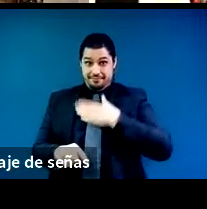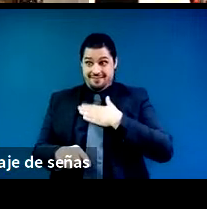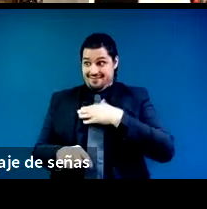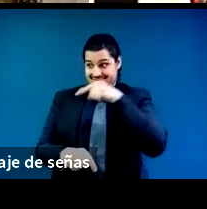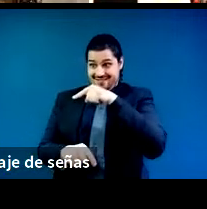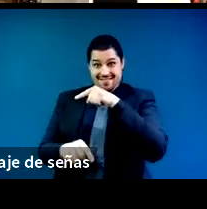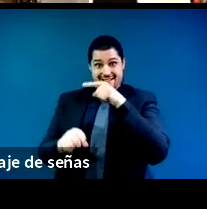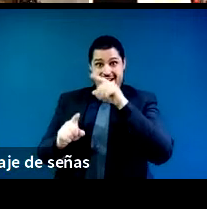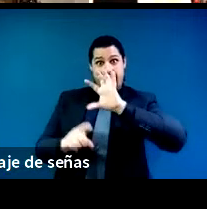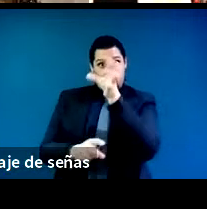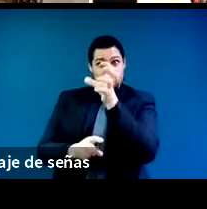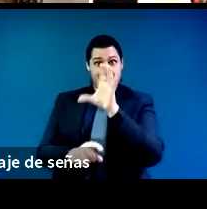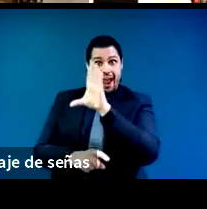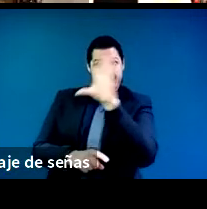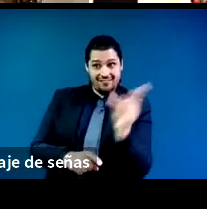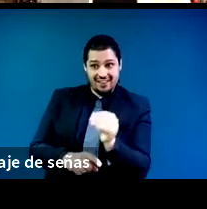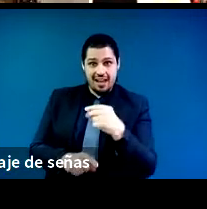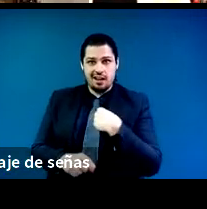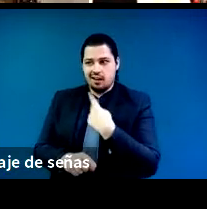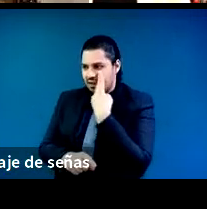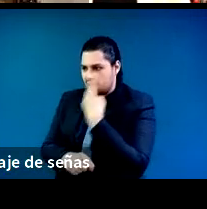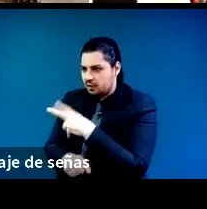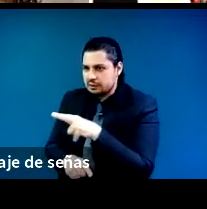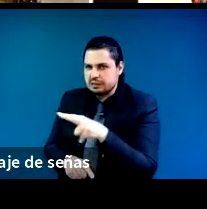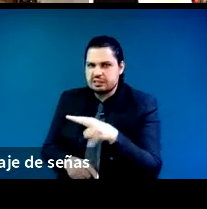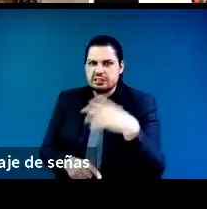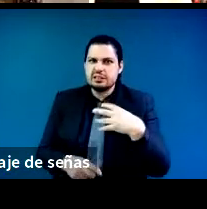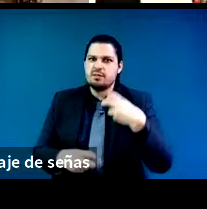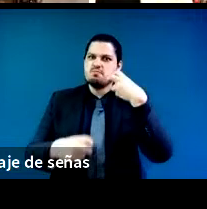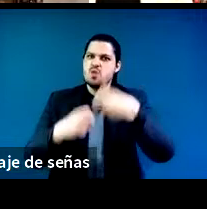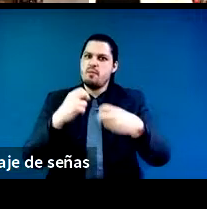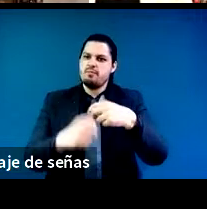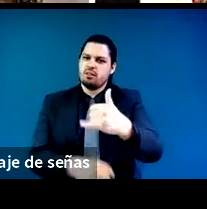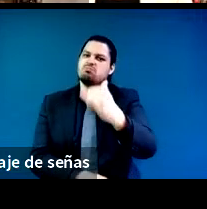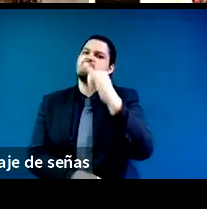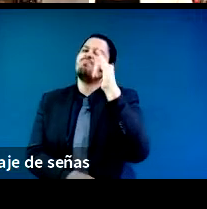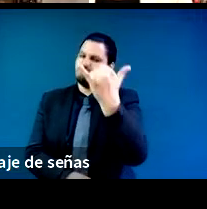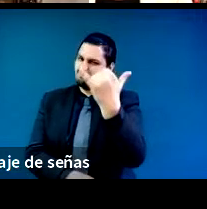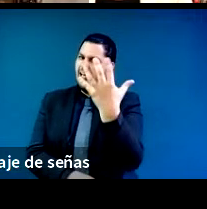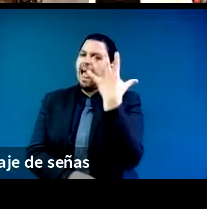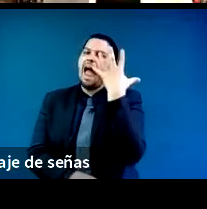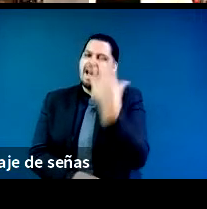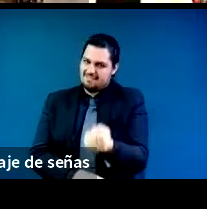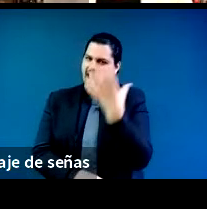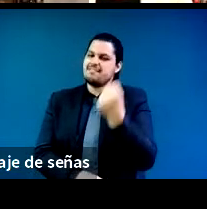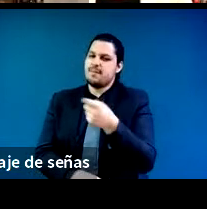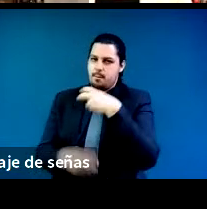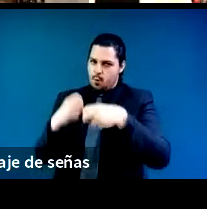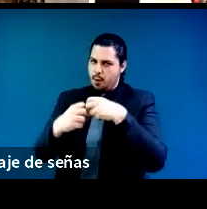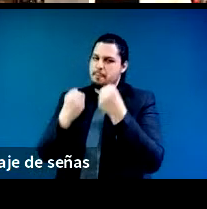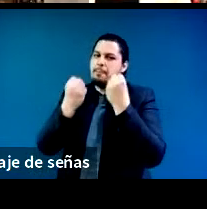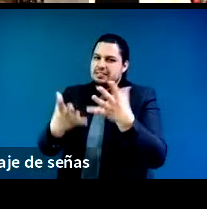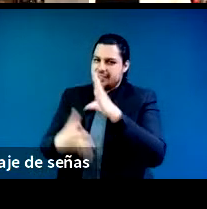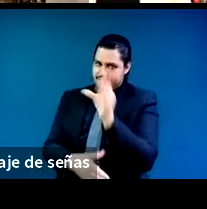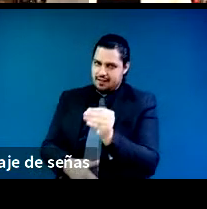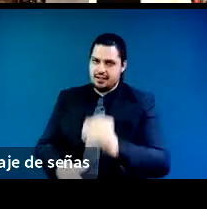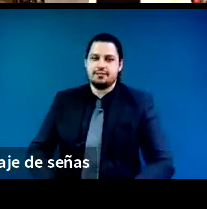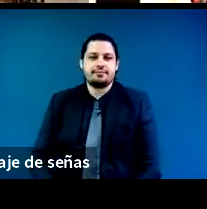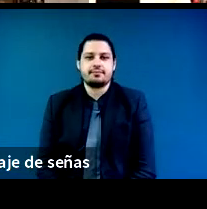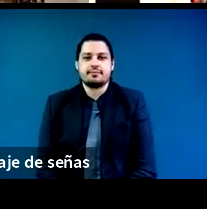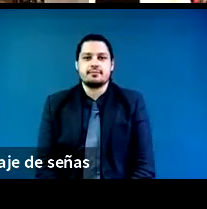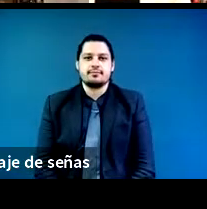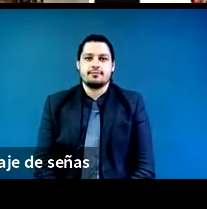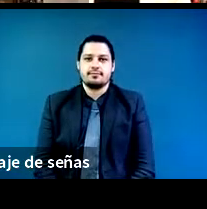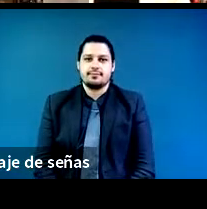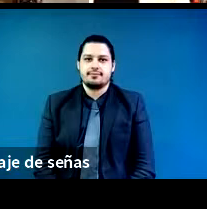okay. So moving on, I would also like Sonia to answer on this question, and